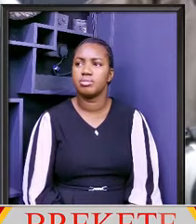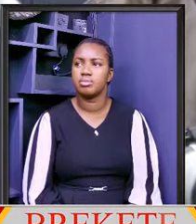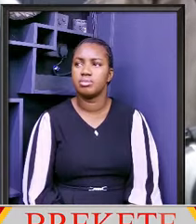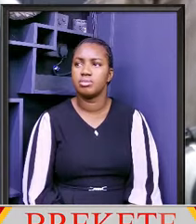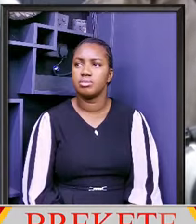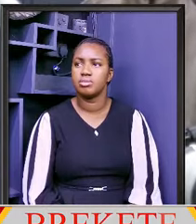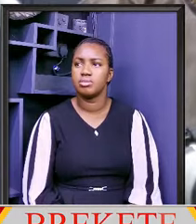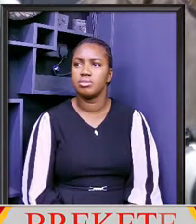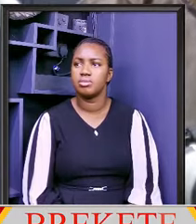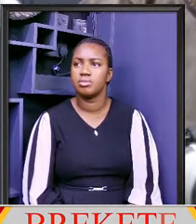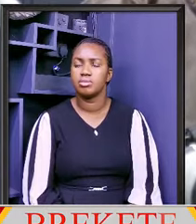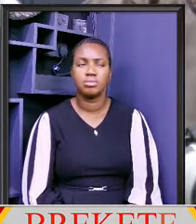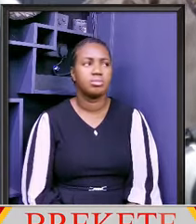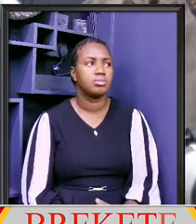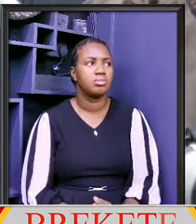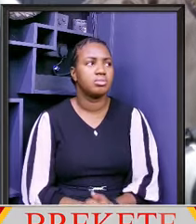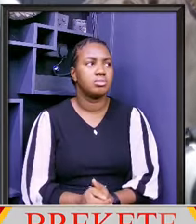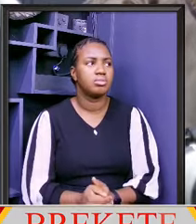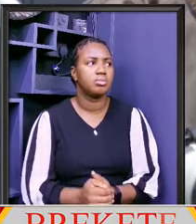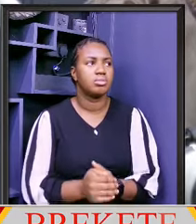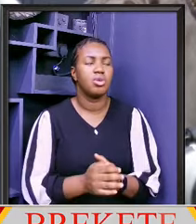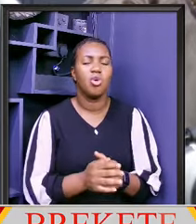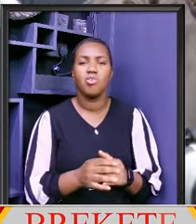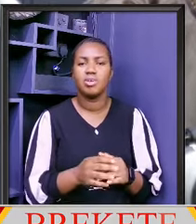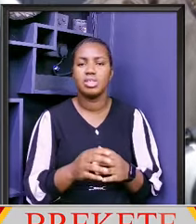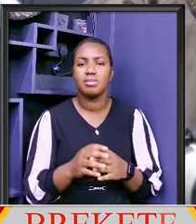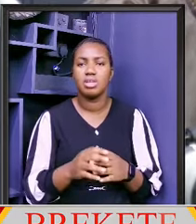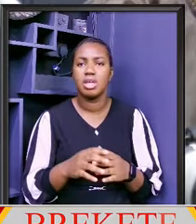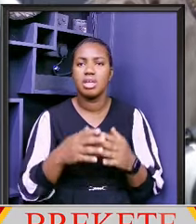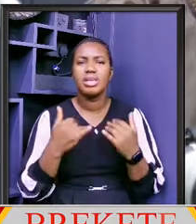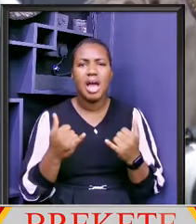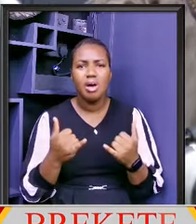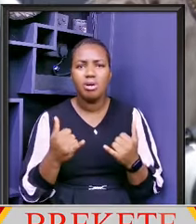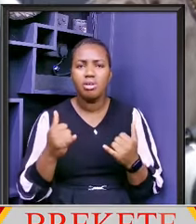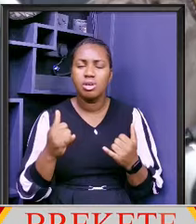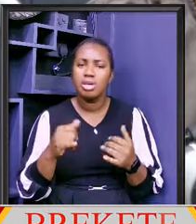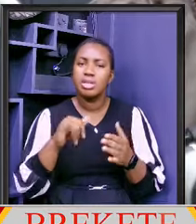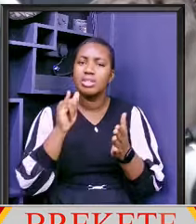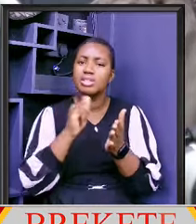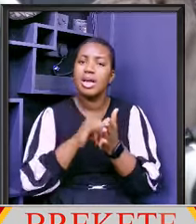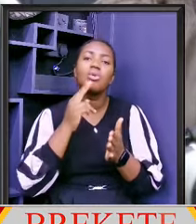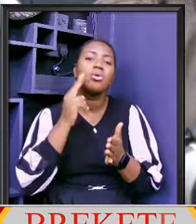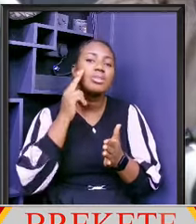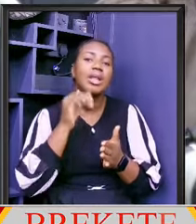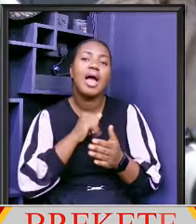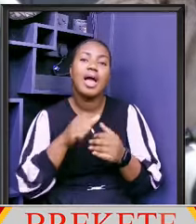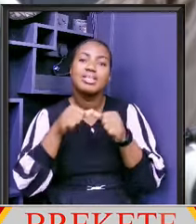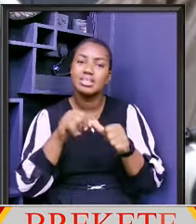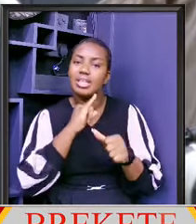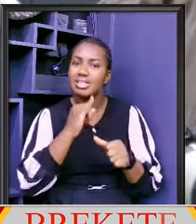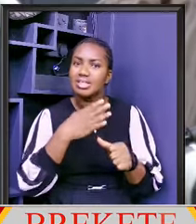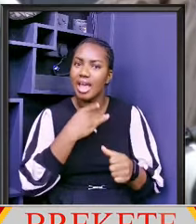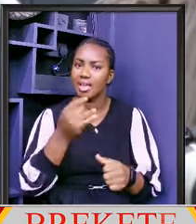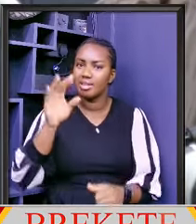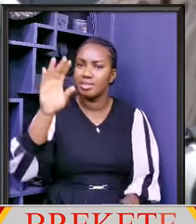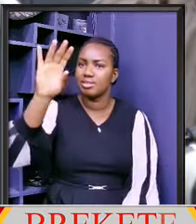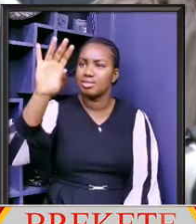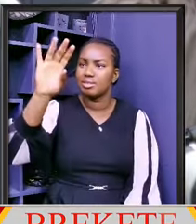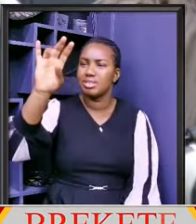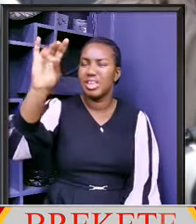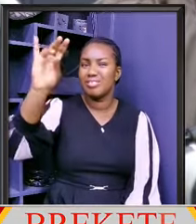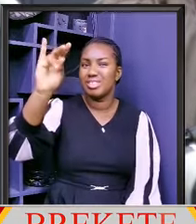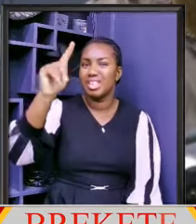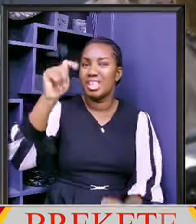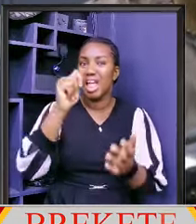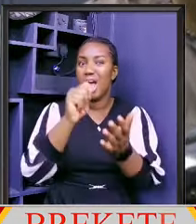Then. So if now, $17,000 will be about 19 million naira. Yes, sir. For 1 week? Yes, sir.